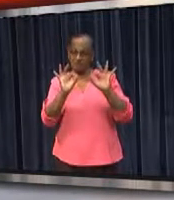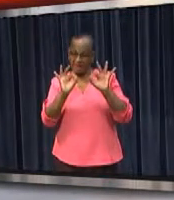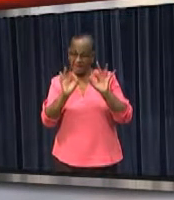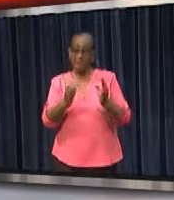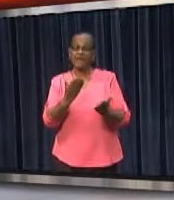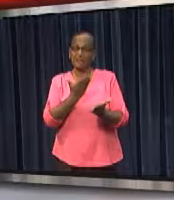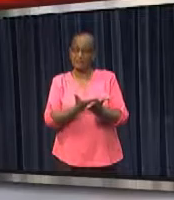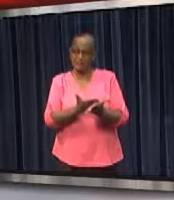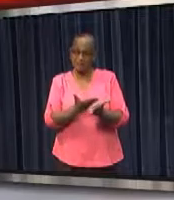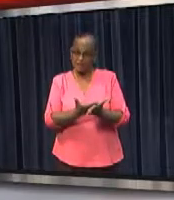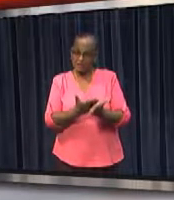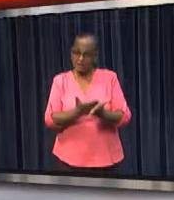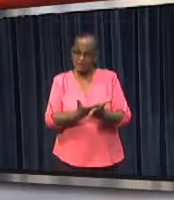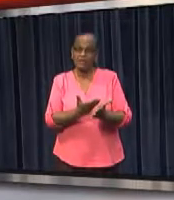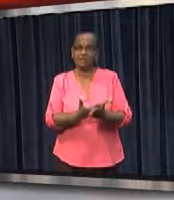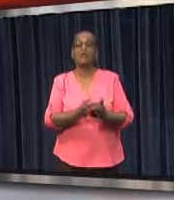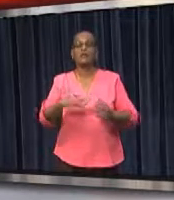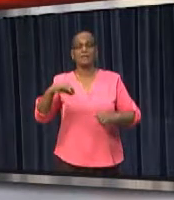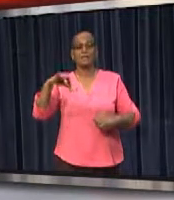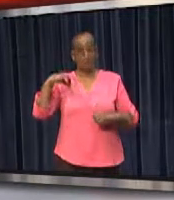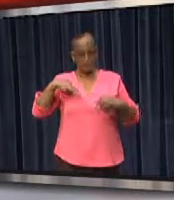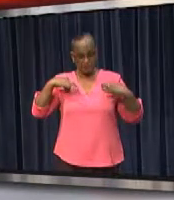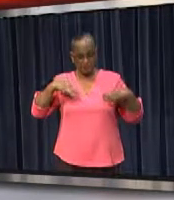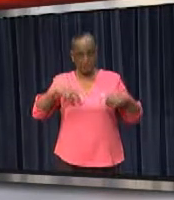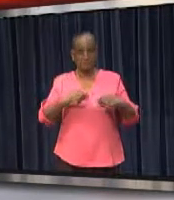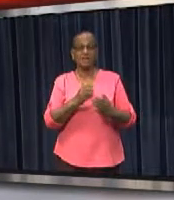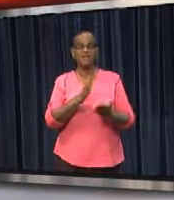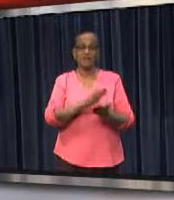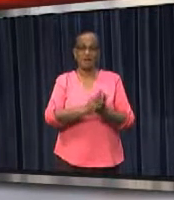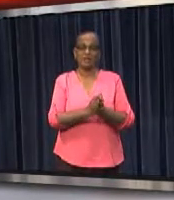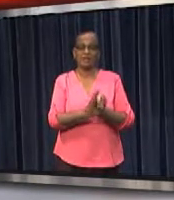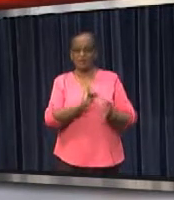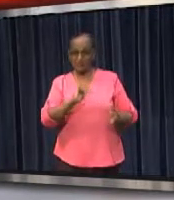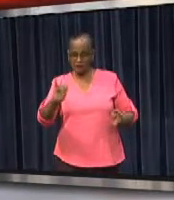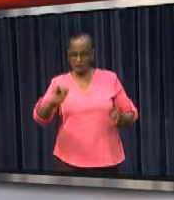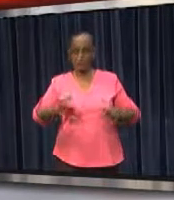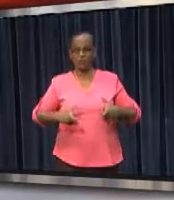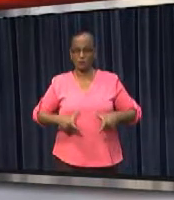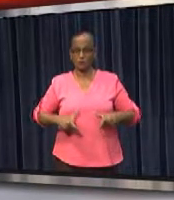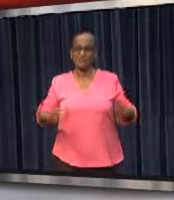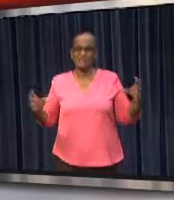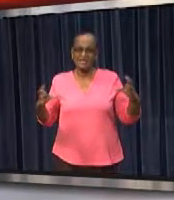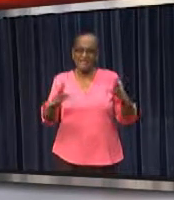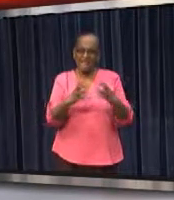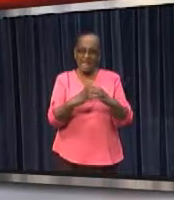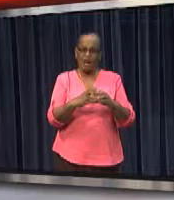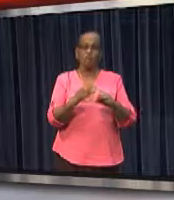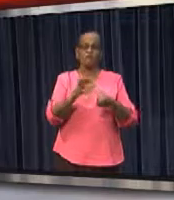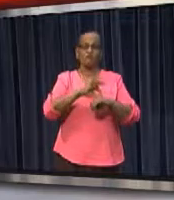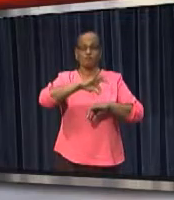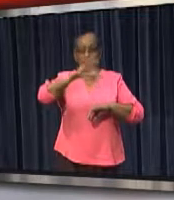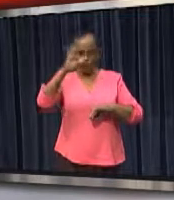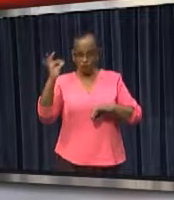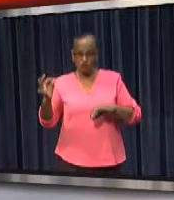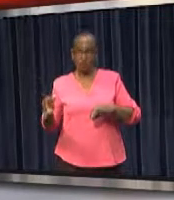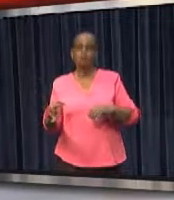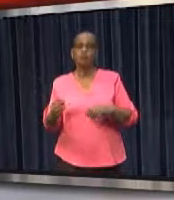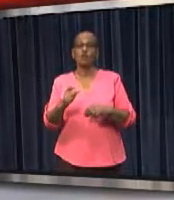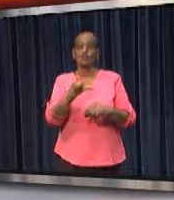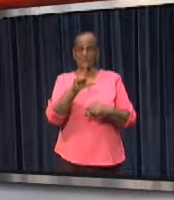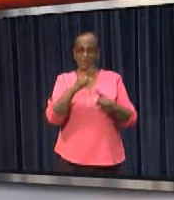ensure food security and safety, the Ministries of Trade and Industry and Tourism, Health